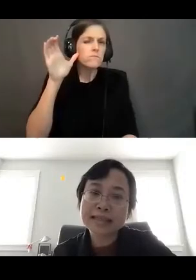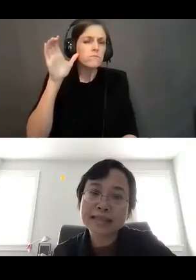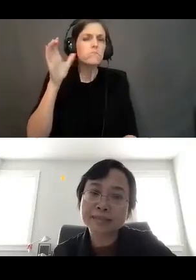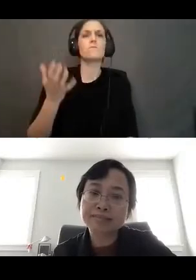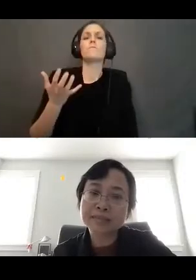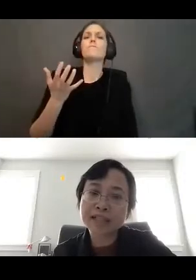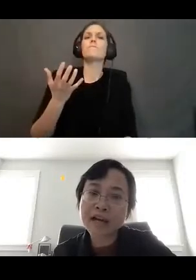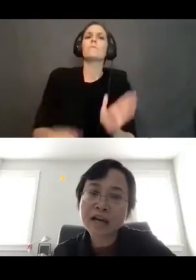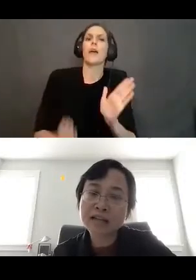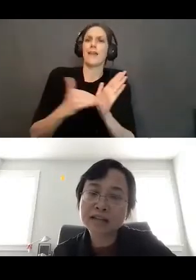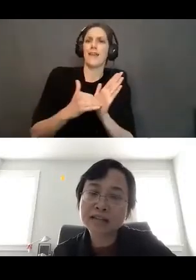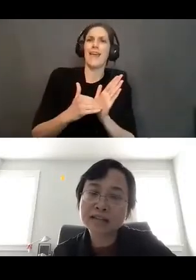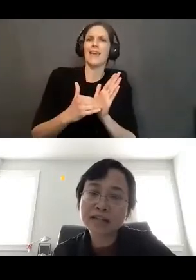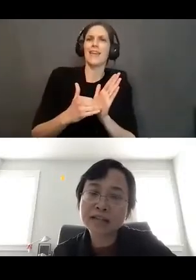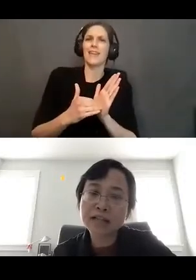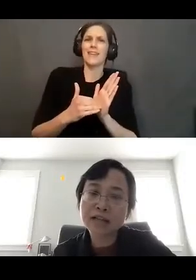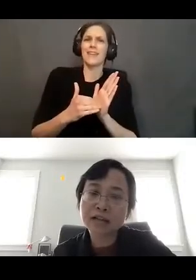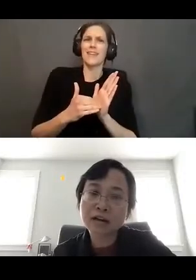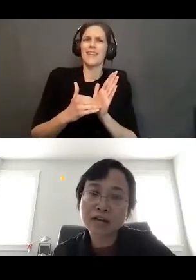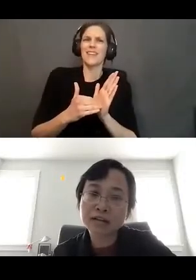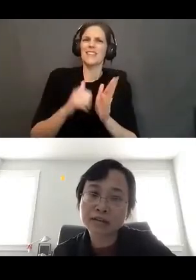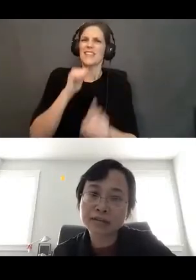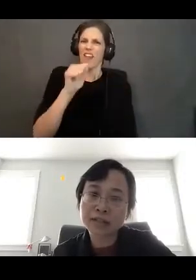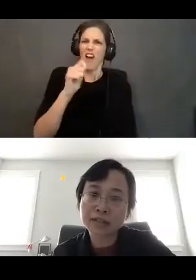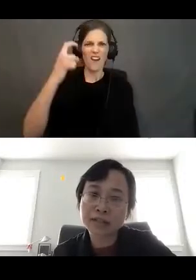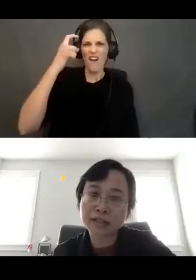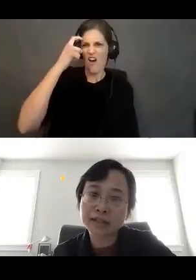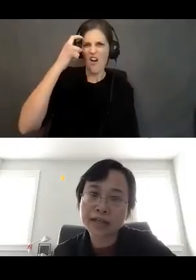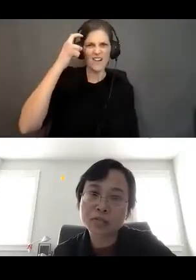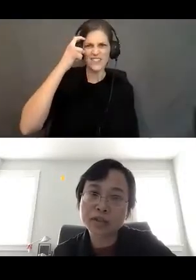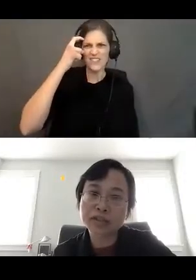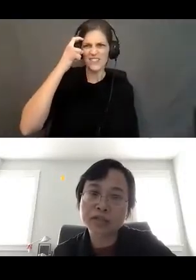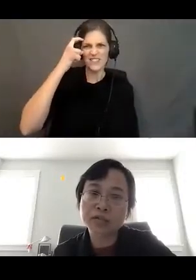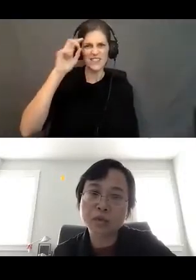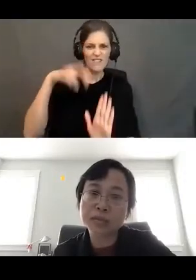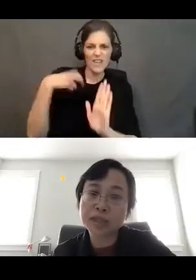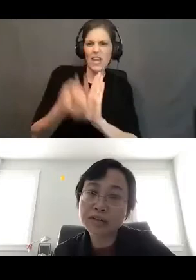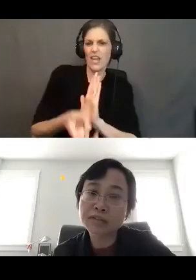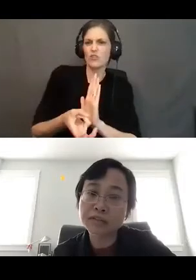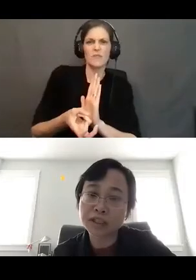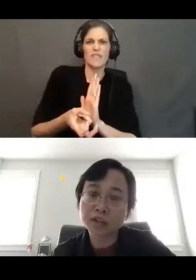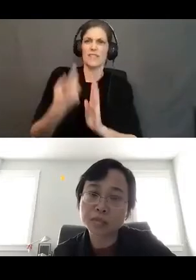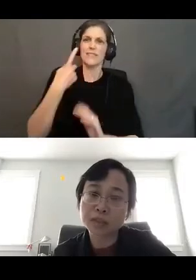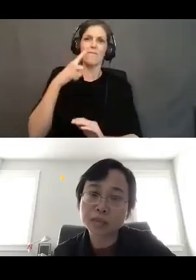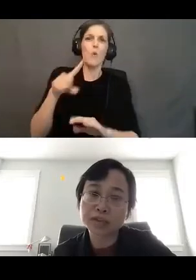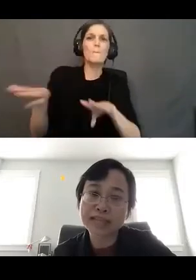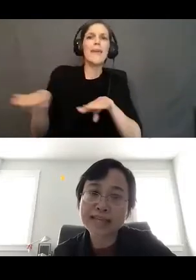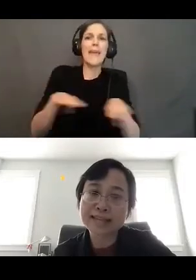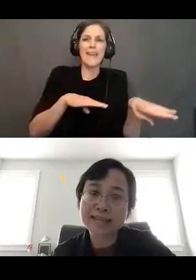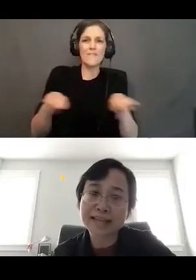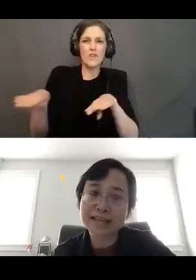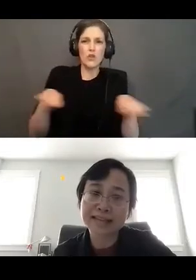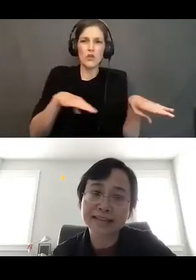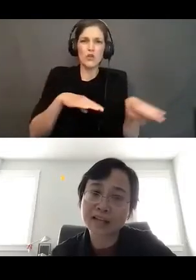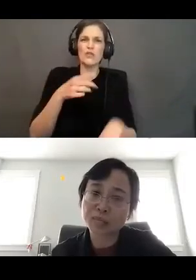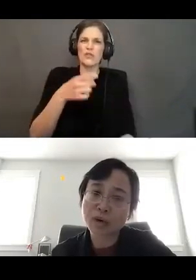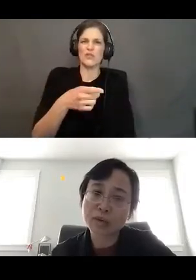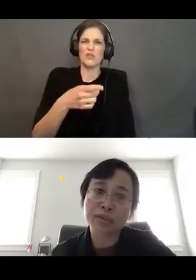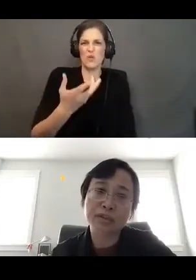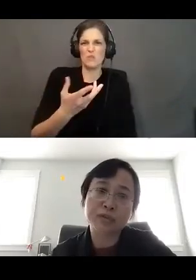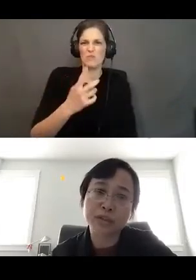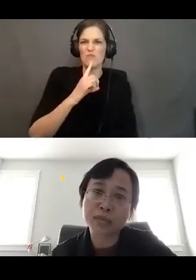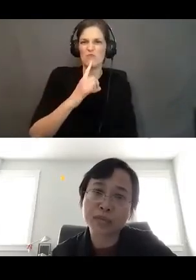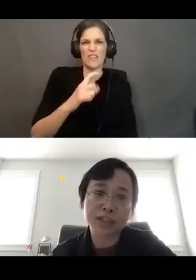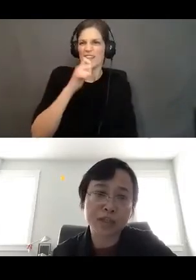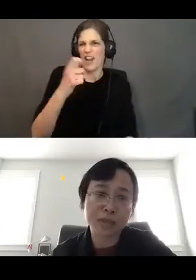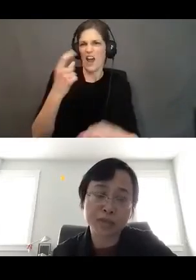again, it's not a cognitive engagement, it's for behavior engagement. So in that sense, it's not appropriate